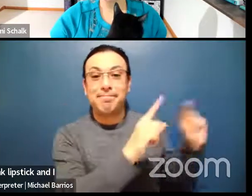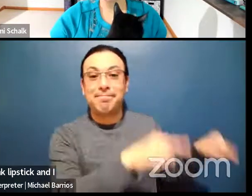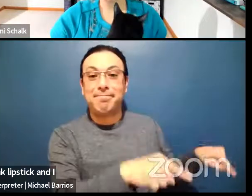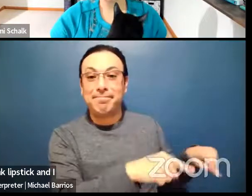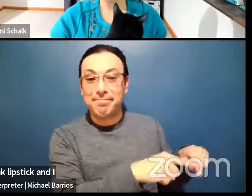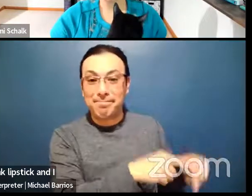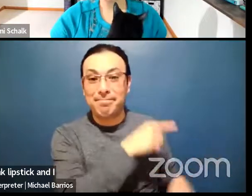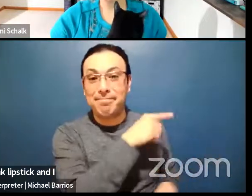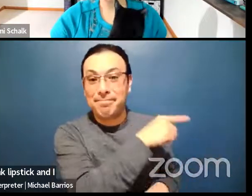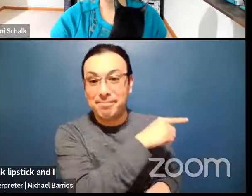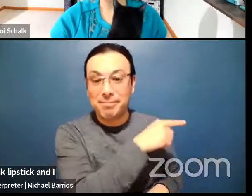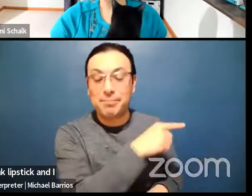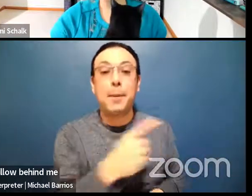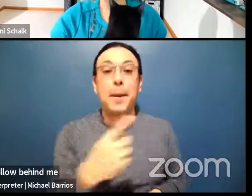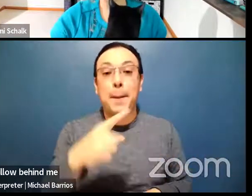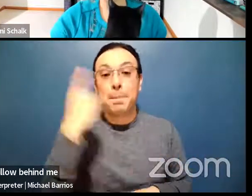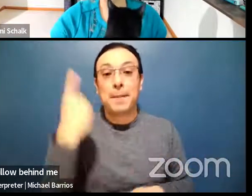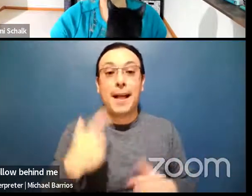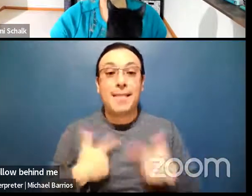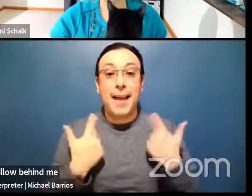them.